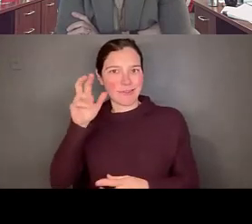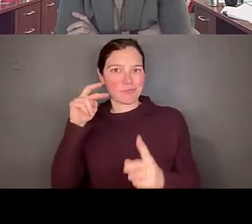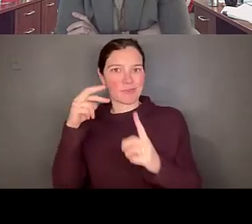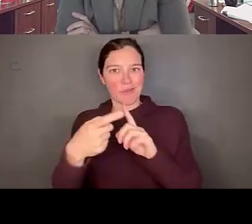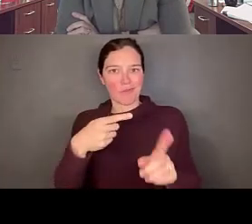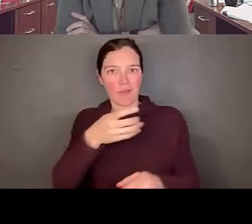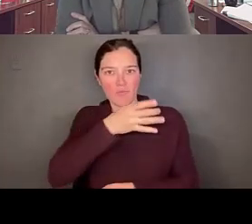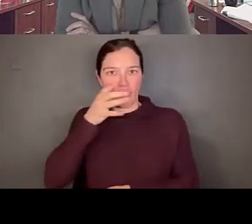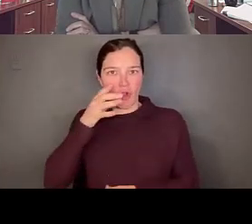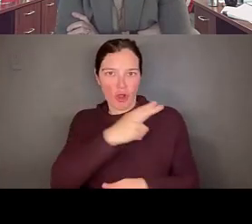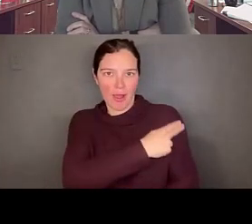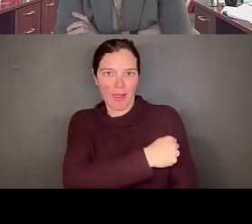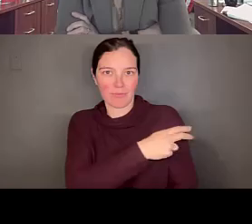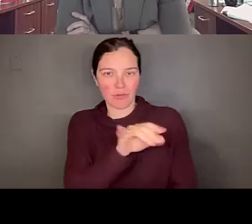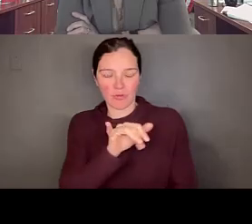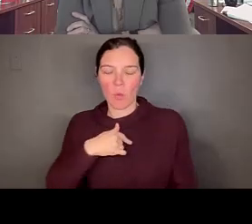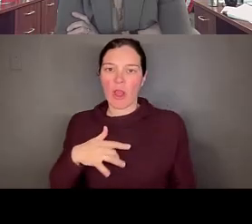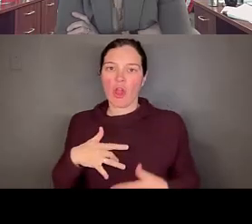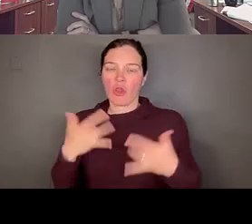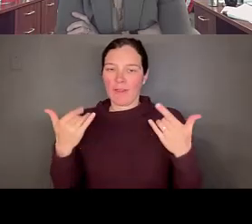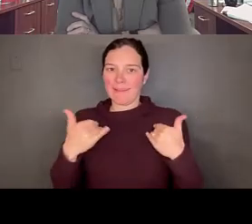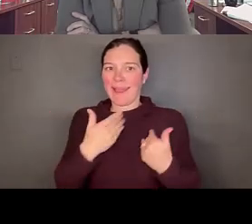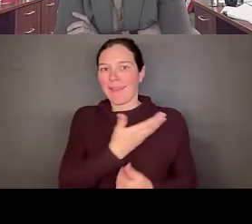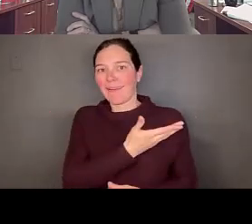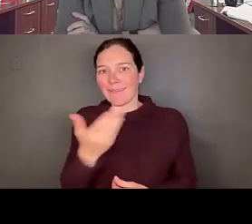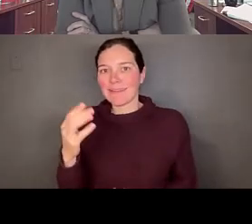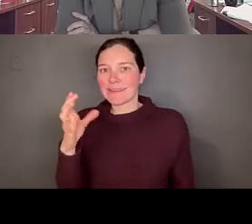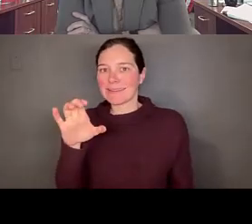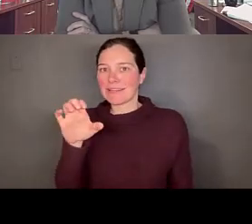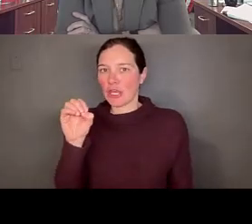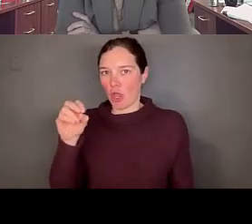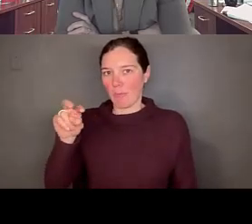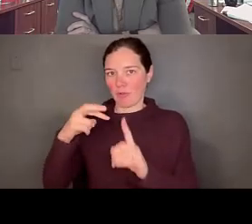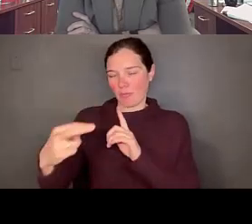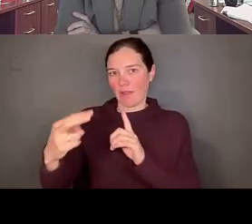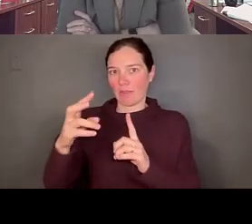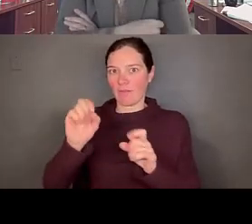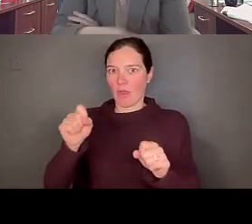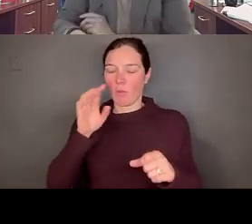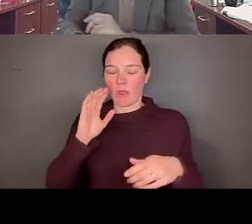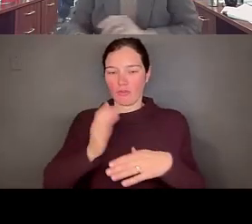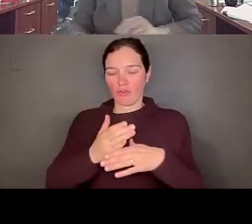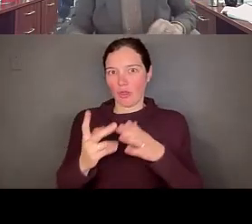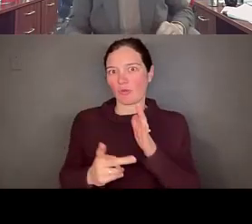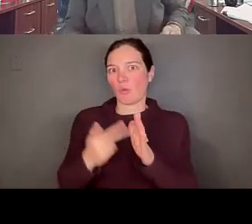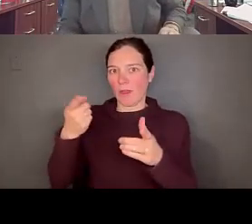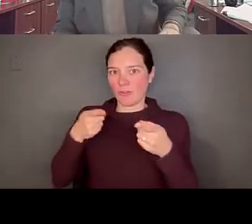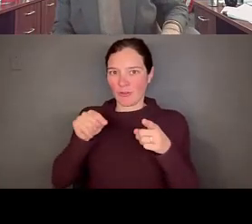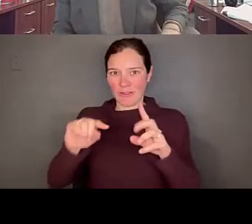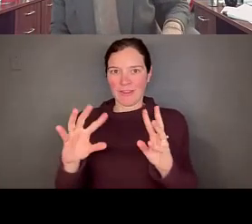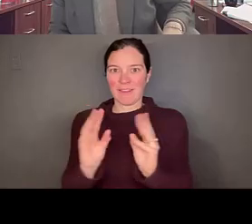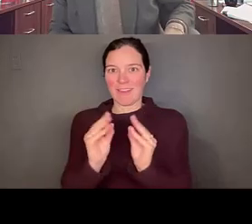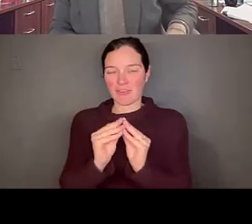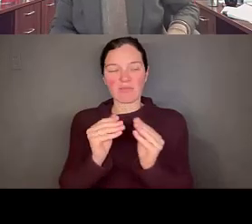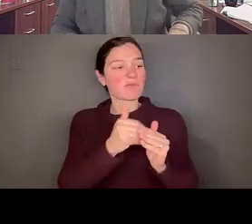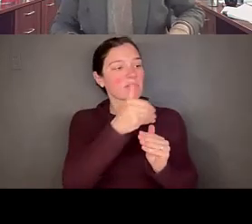have, again, this CEO perspective shared 2 times during this webinar. Let's go to the next slide, please.